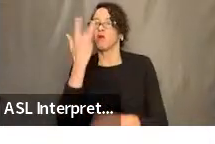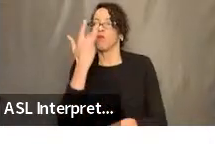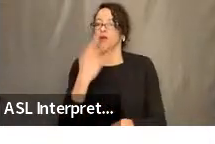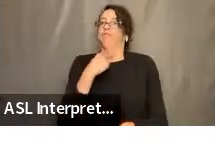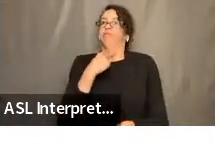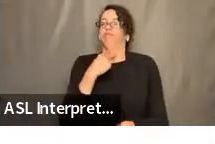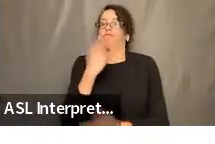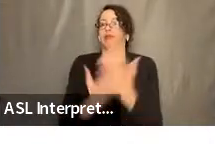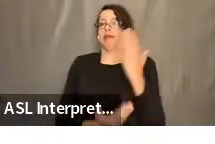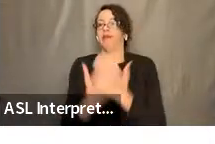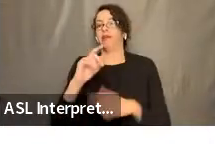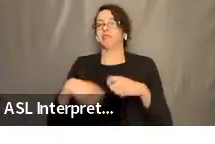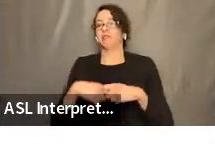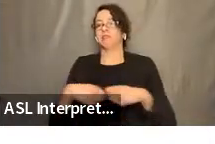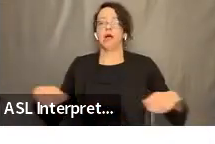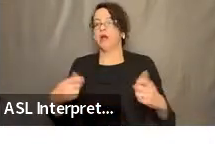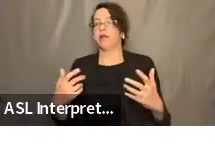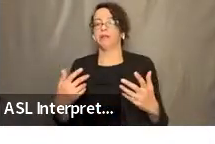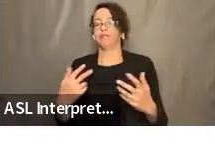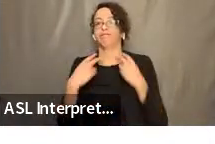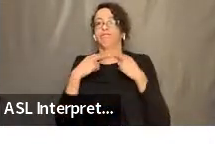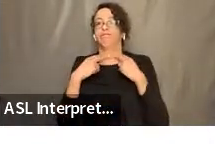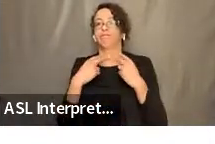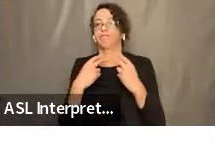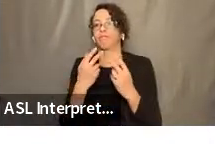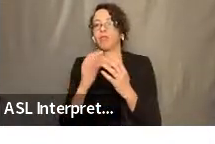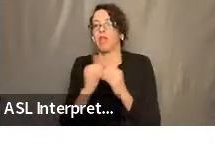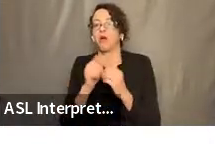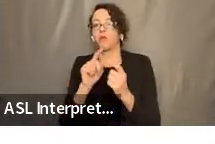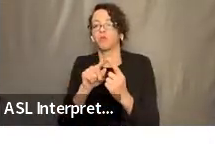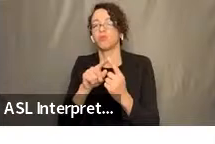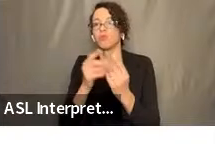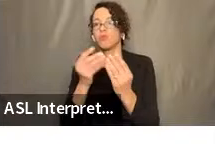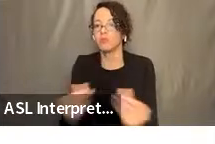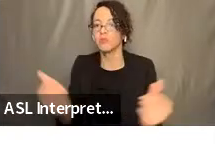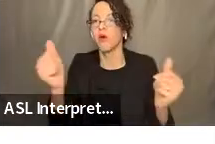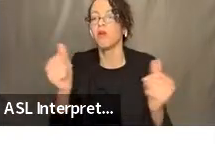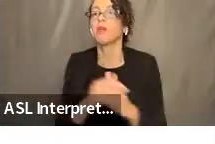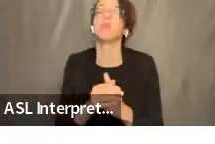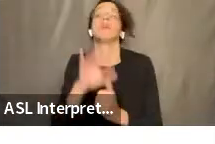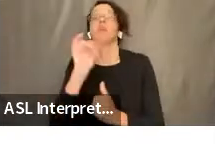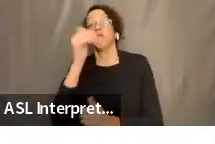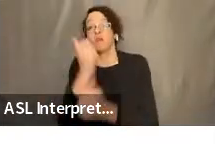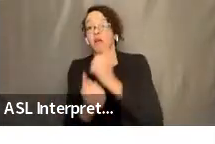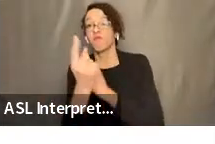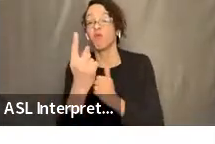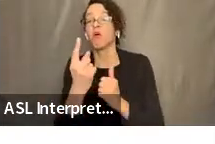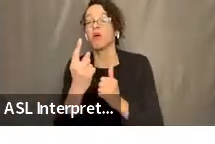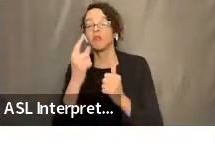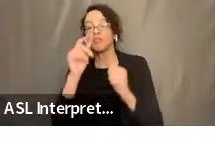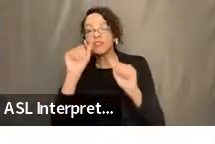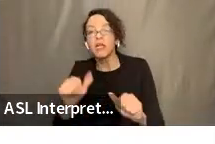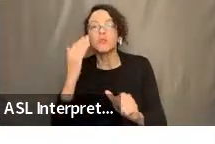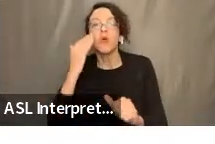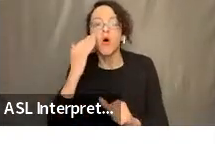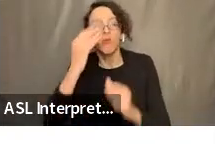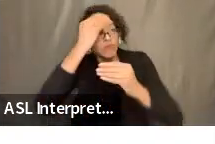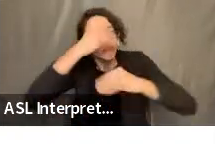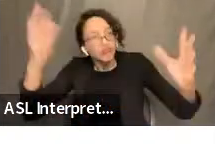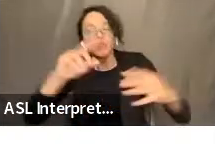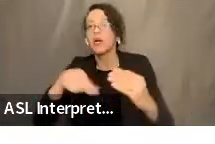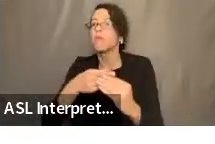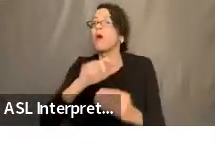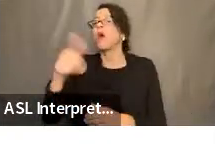system that we can refer people to, and everyone's informed of those other resources, like our behavioral health crisis